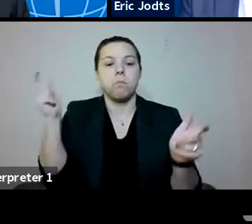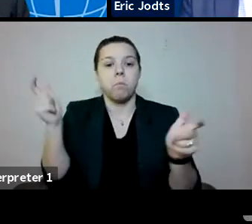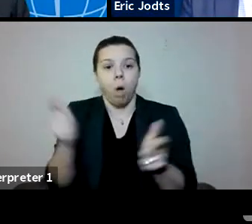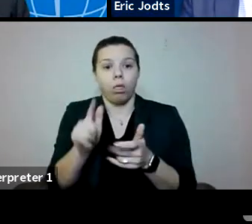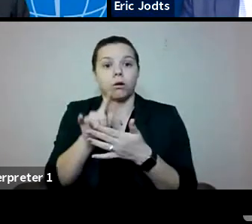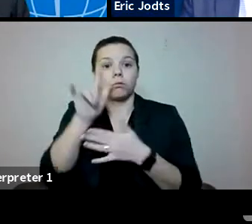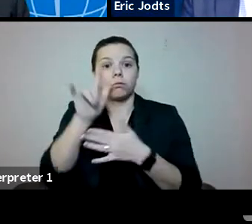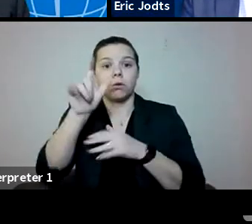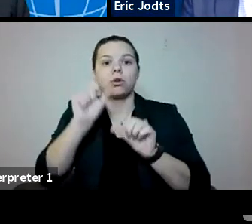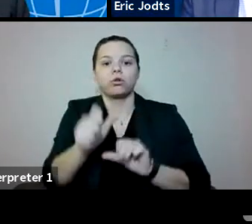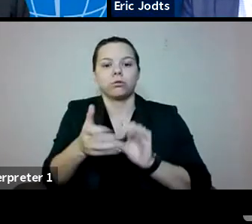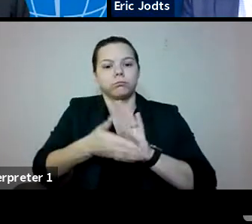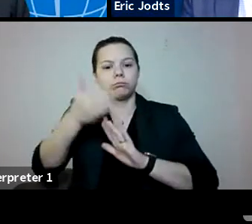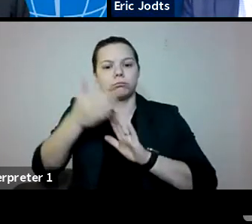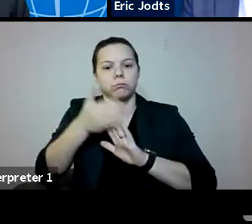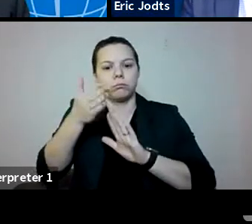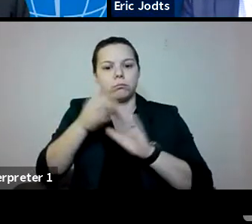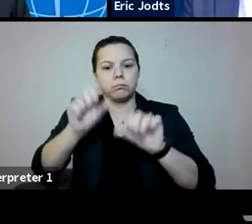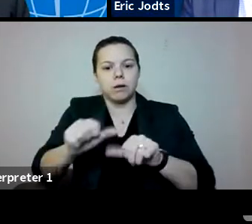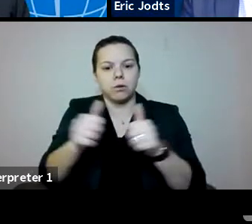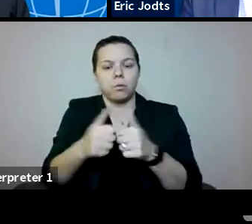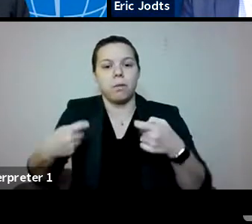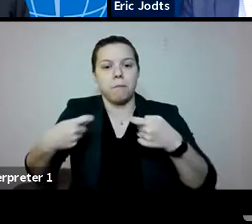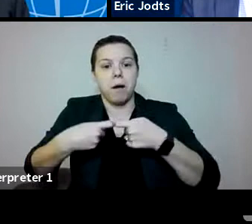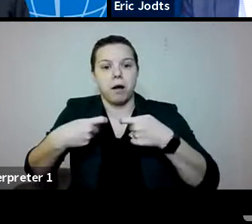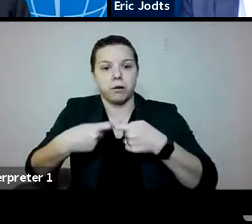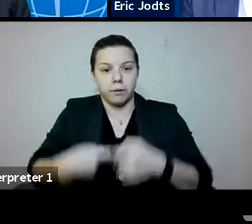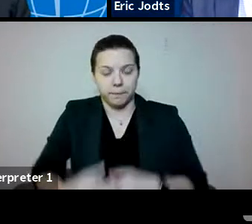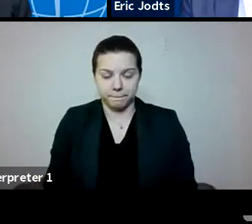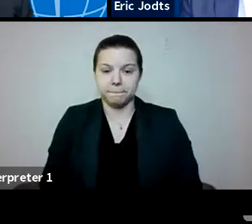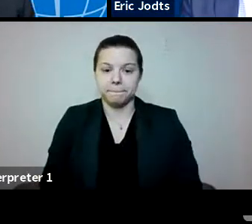could operate potentially on batteries.